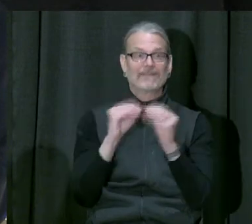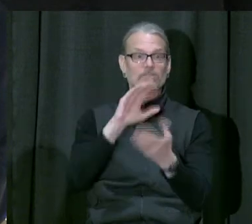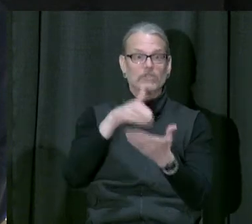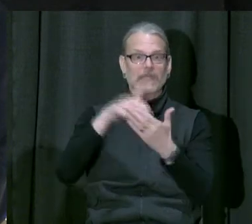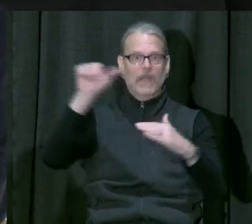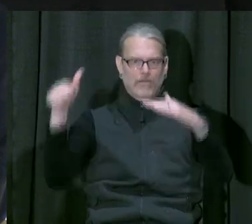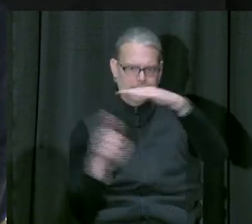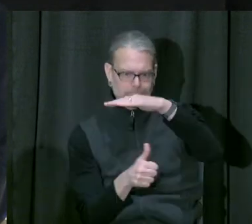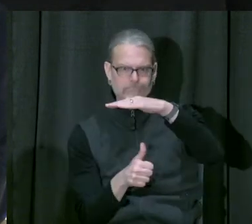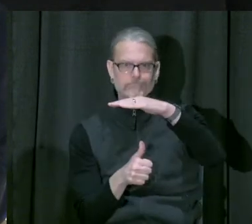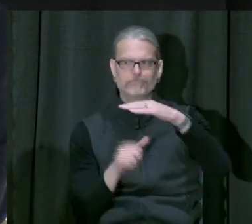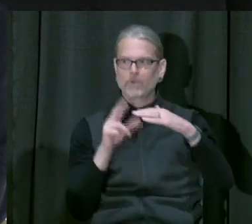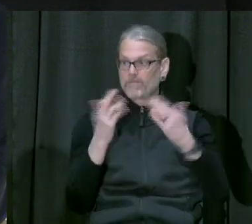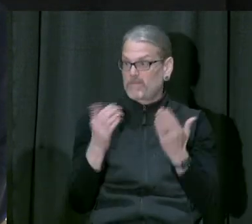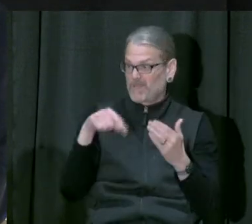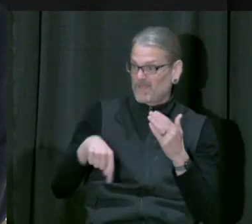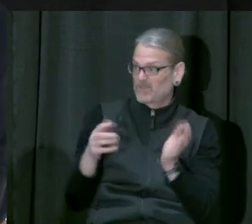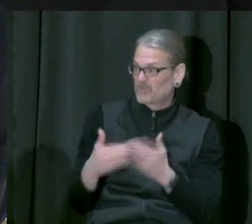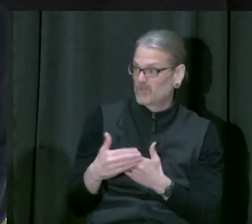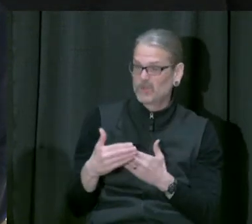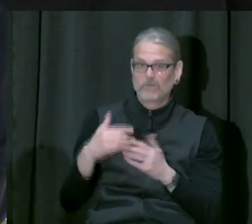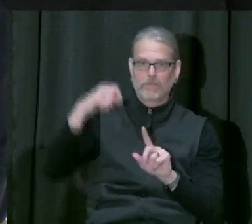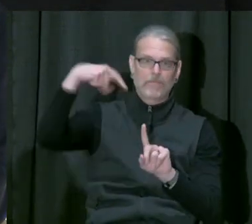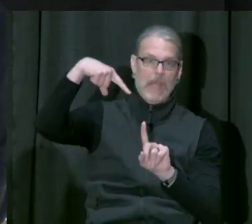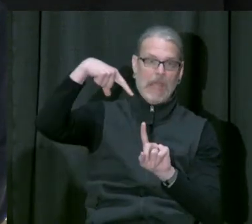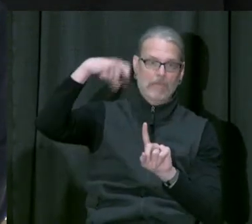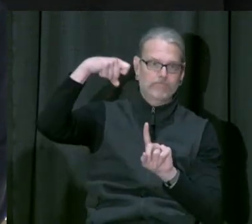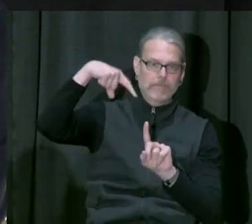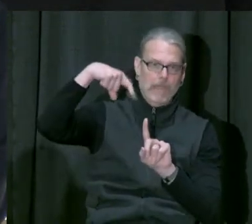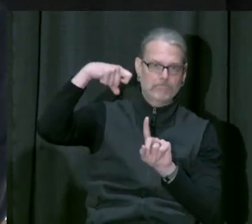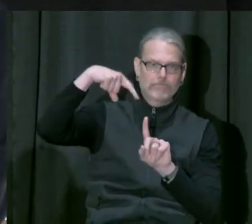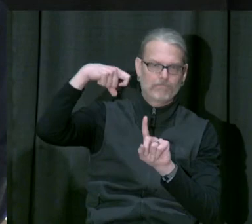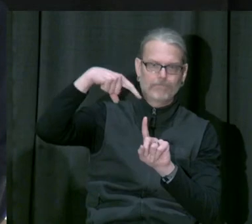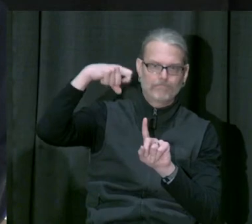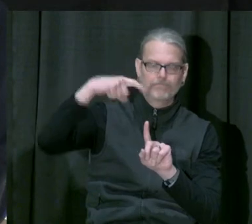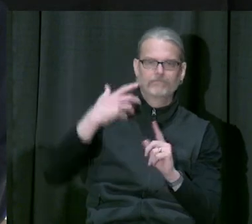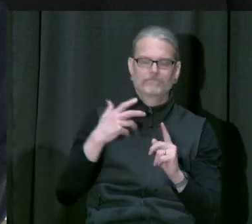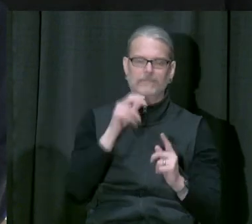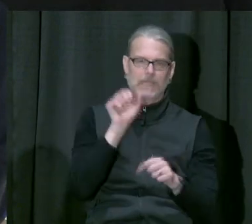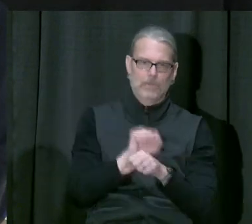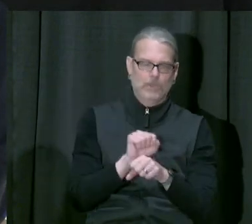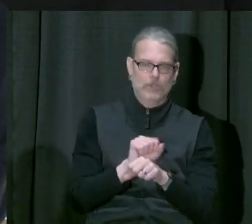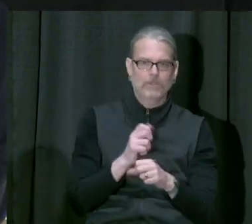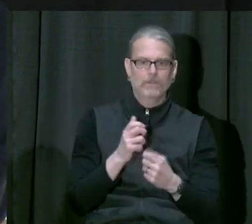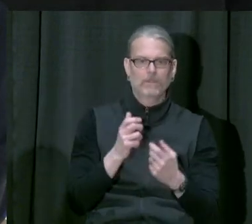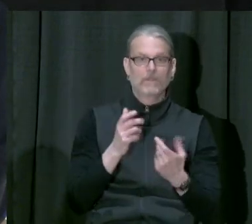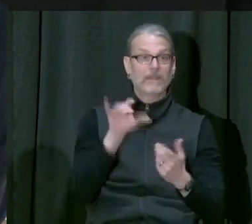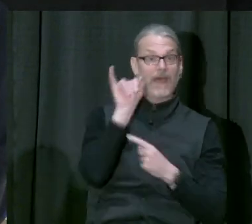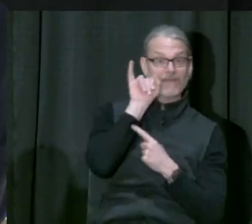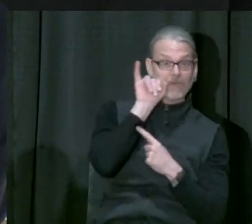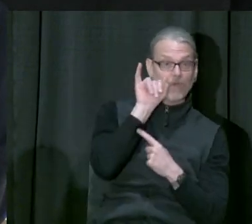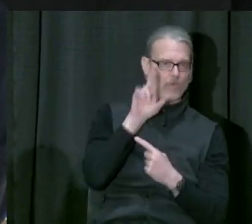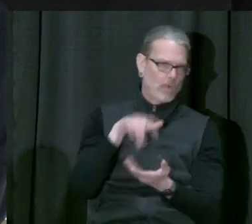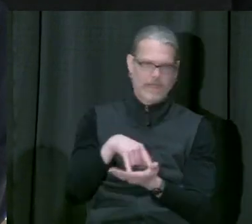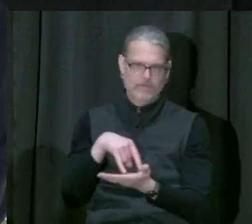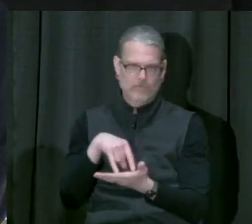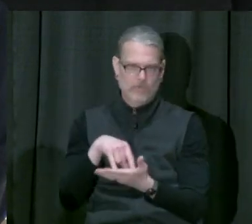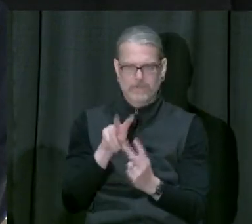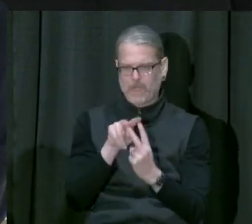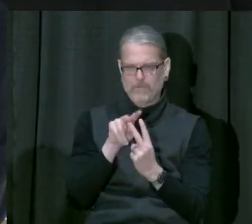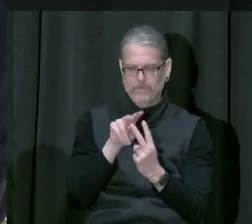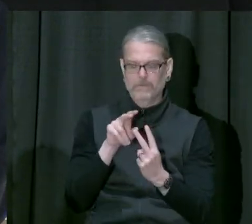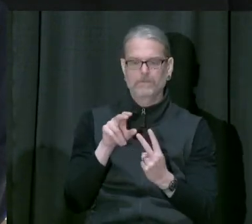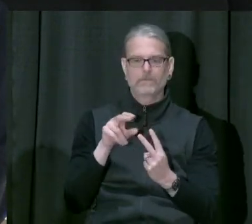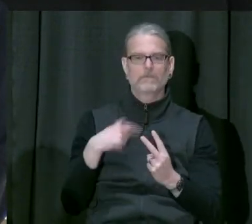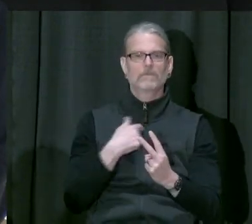even probably in this room, you wouldn't pick up much GPS. On the iPhone, by the way, or the Android phone, we